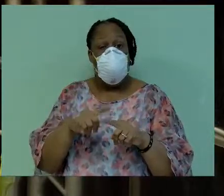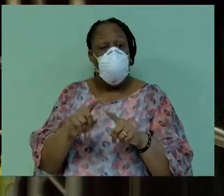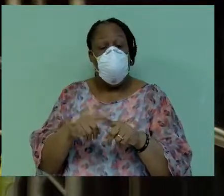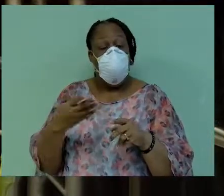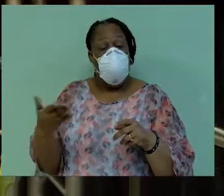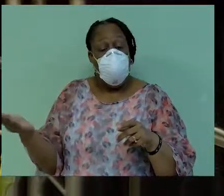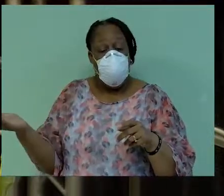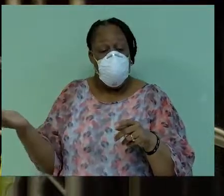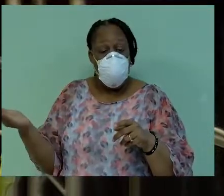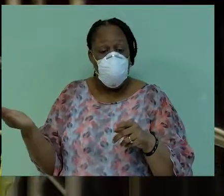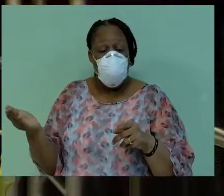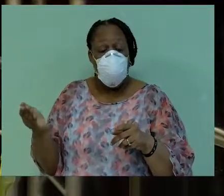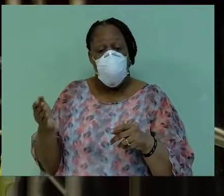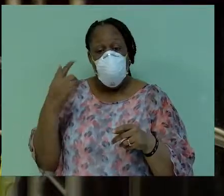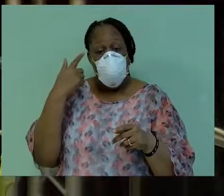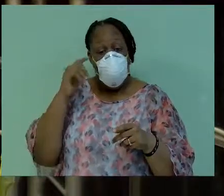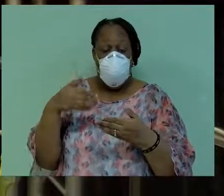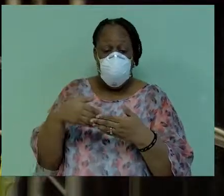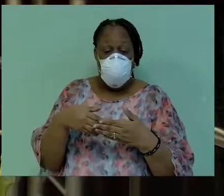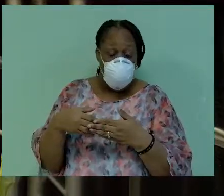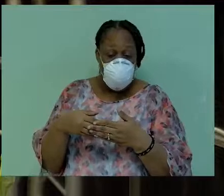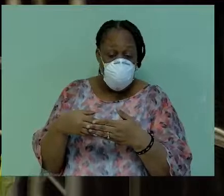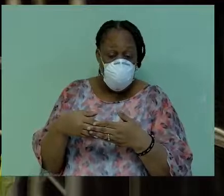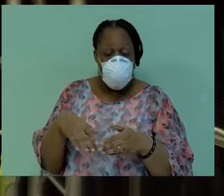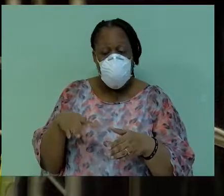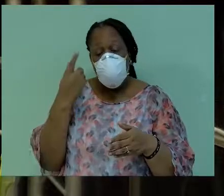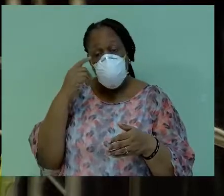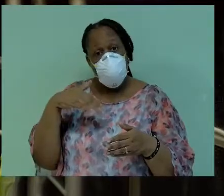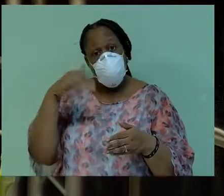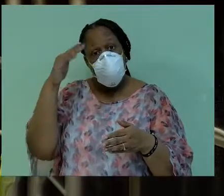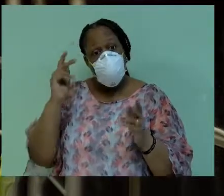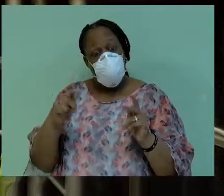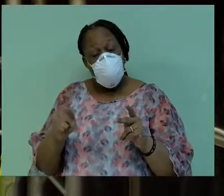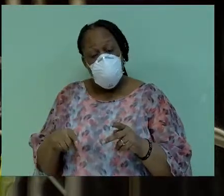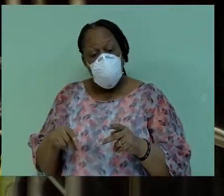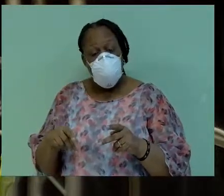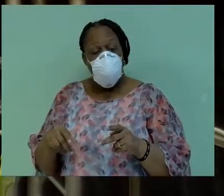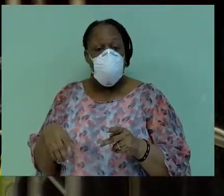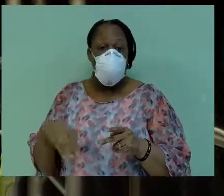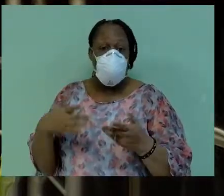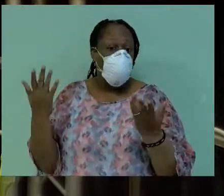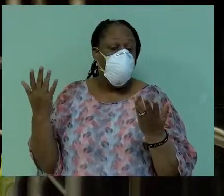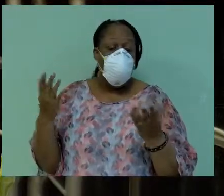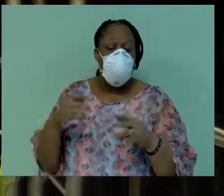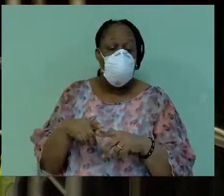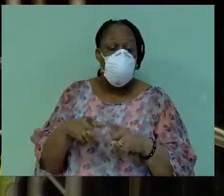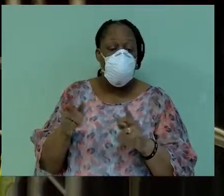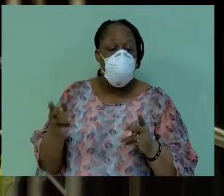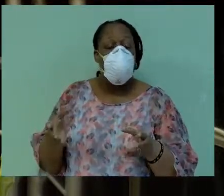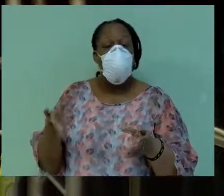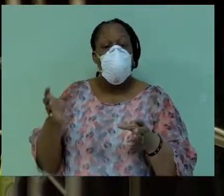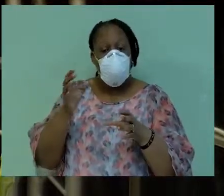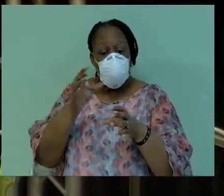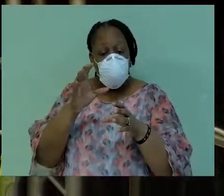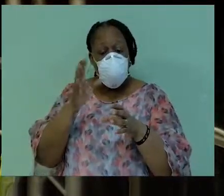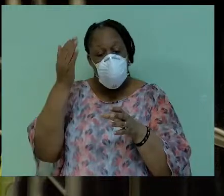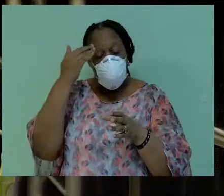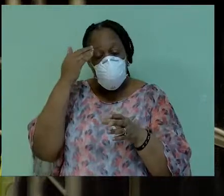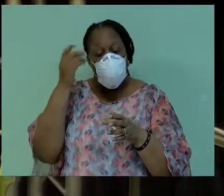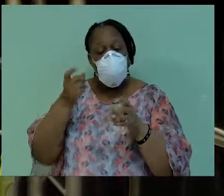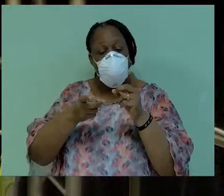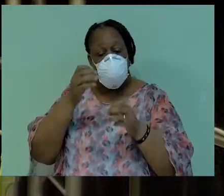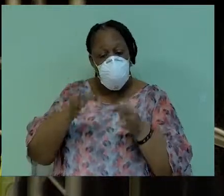we would have set them specifically to apply directly to the intent, which is to catch the temperature